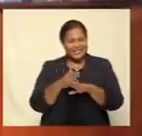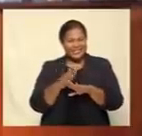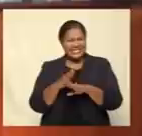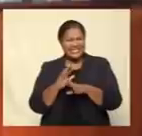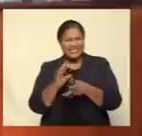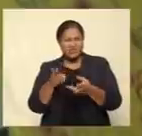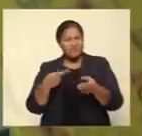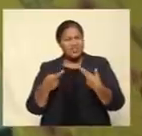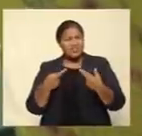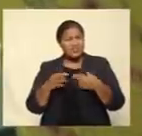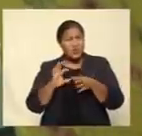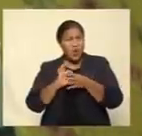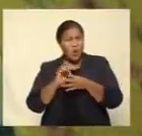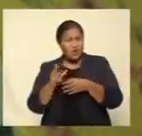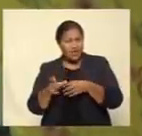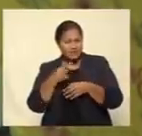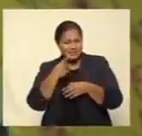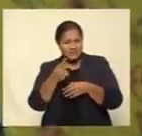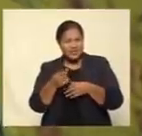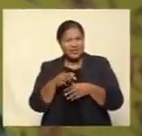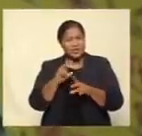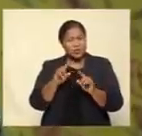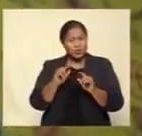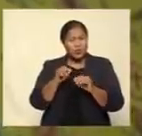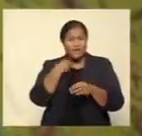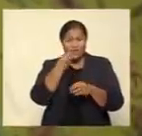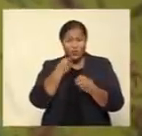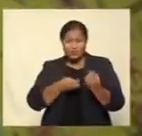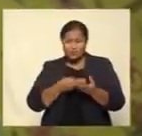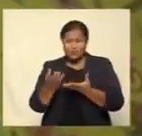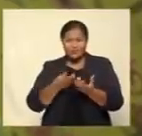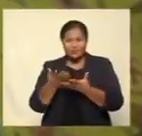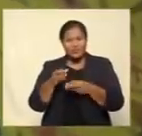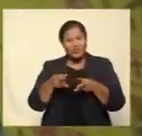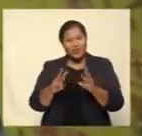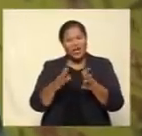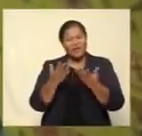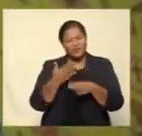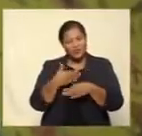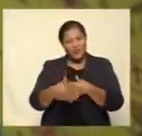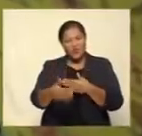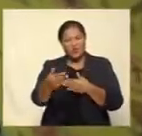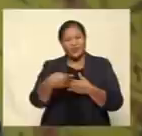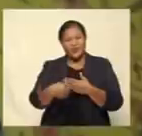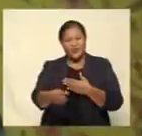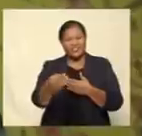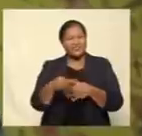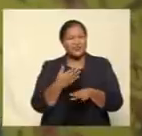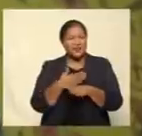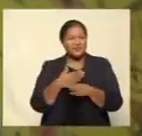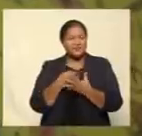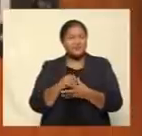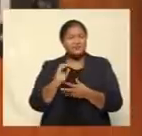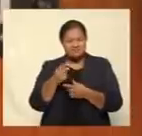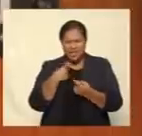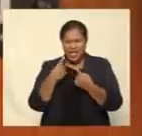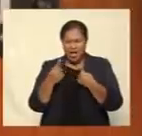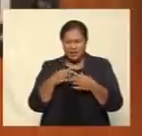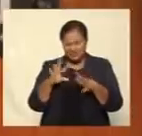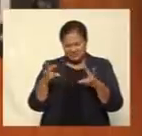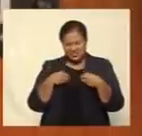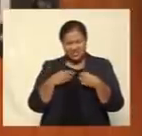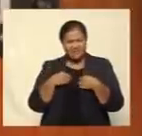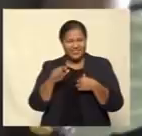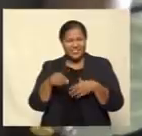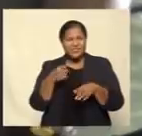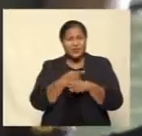owner Sikipio Fiaki says doing food deliveries is a way to continue operations. Still orders that has come in through this week, not as much